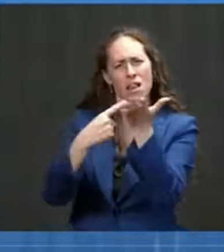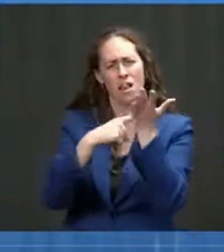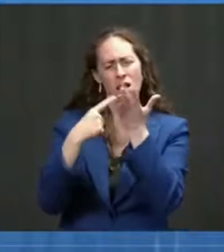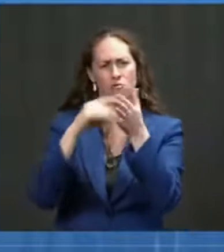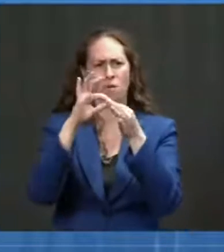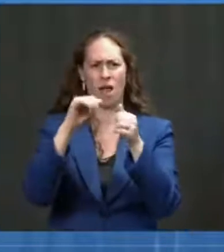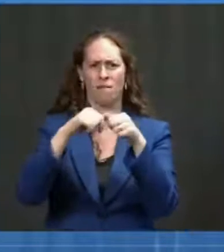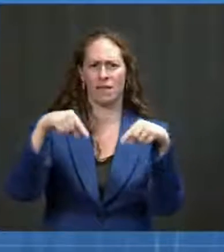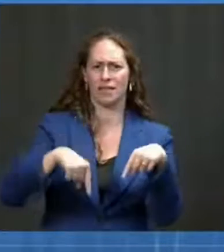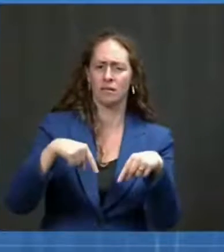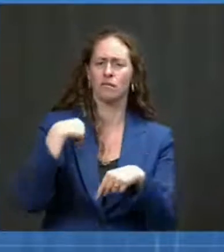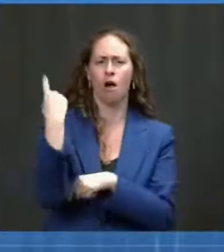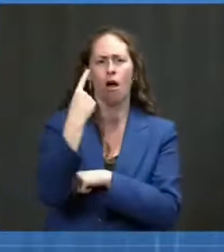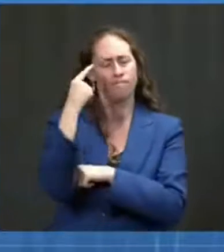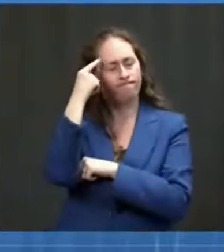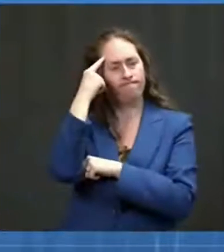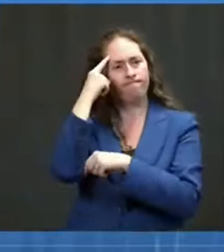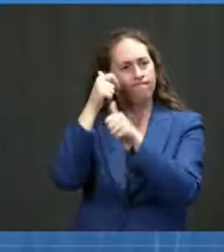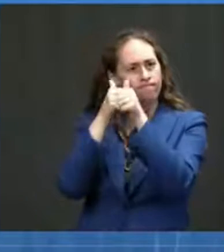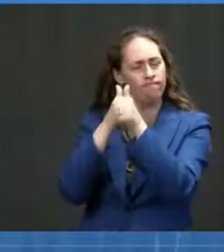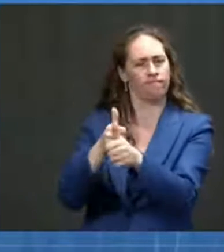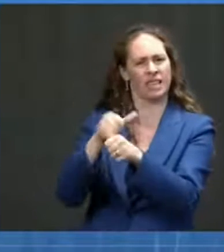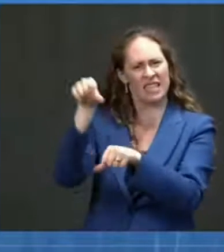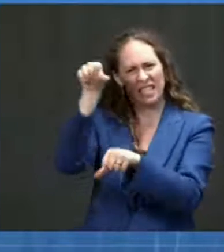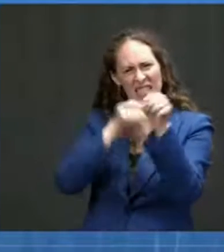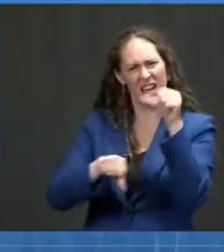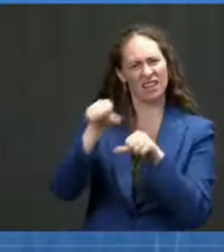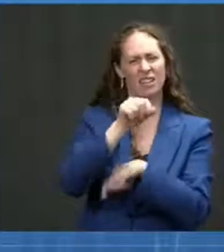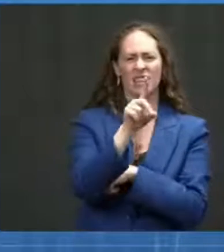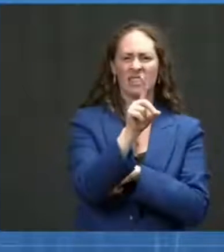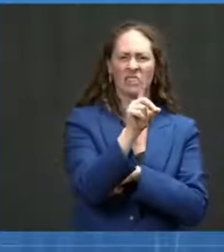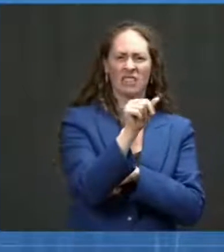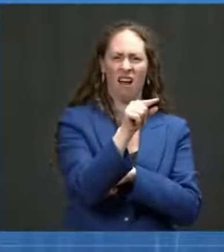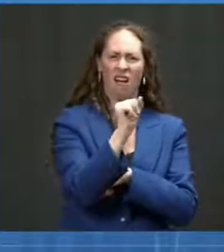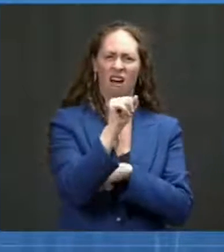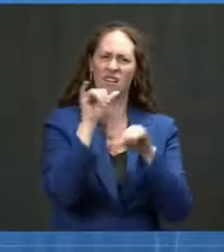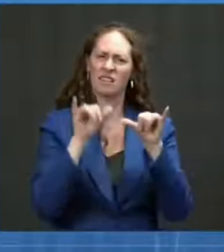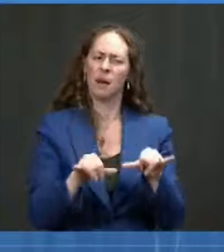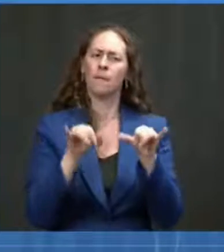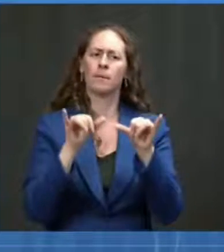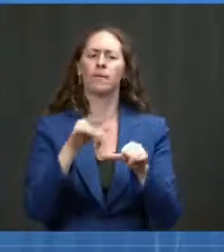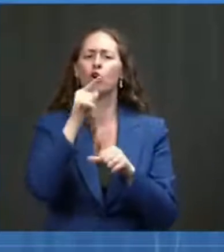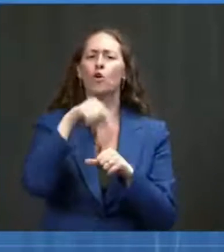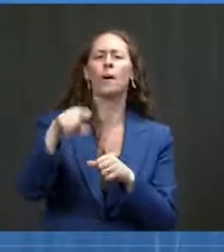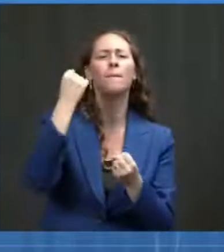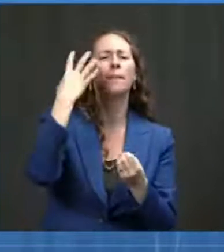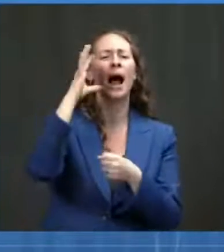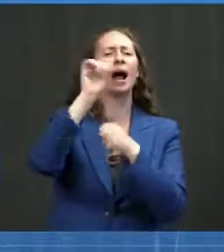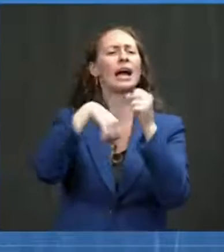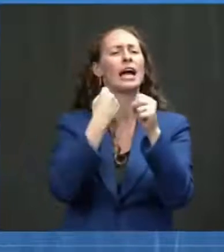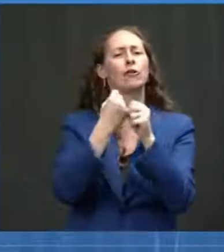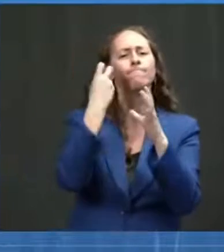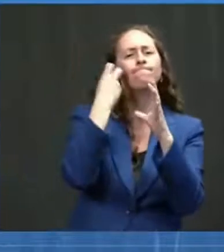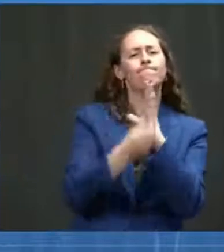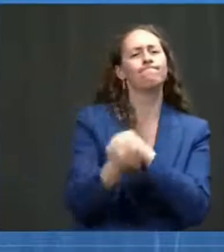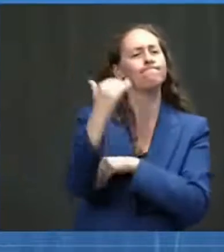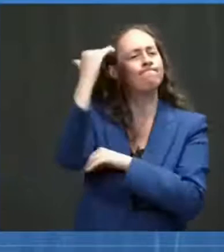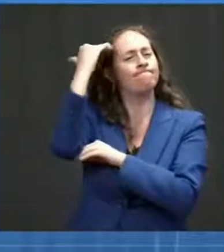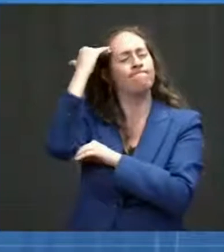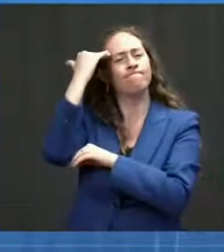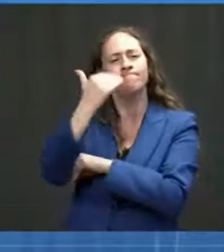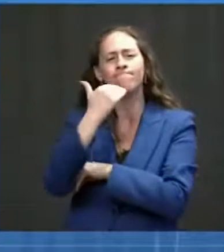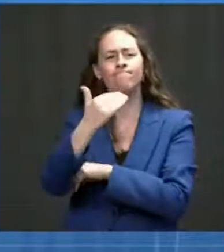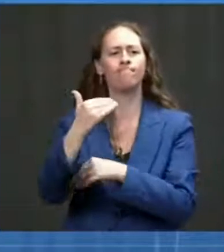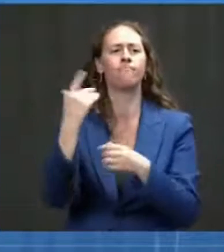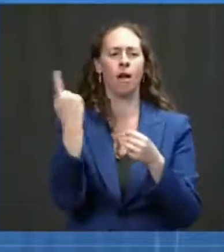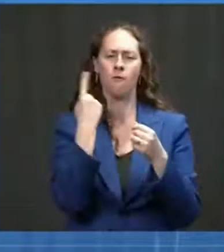thoughtful analysis, and by our collective years of experience addressing illness and epidemics. As always, we will continue